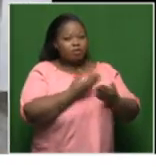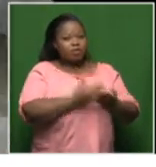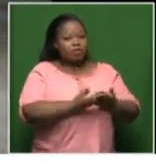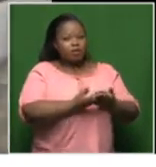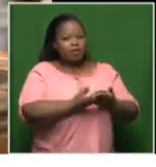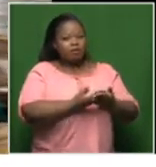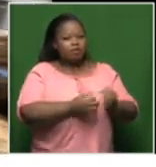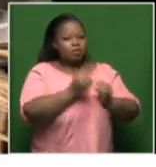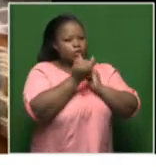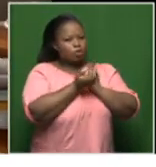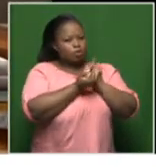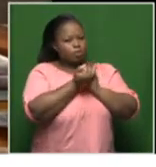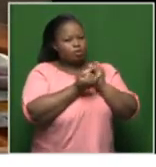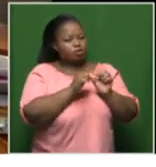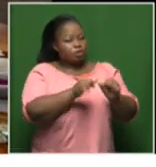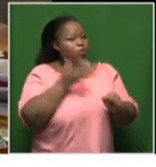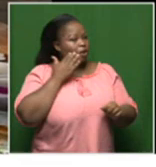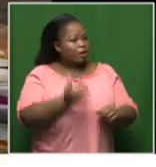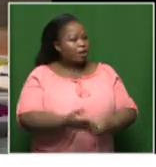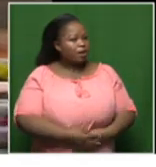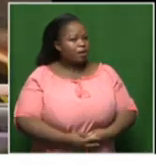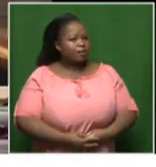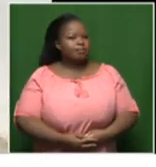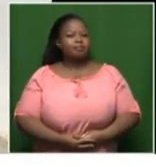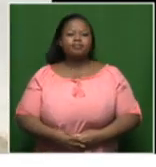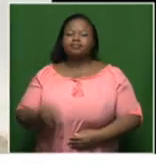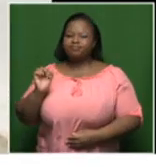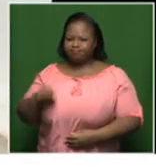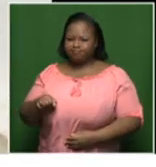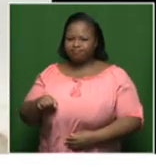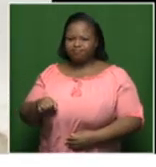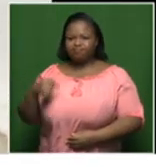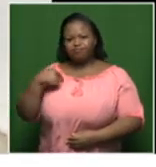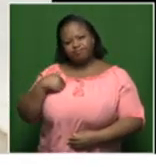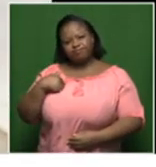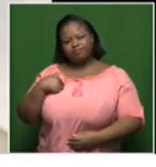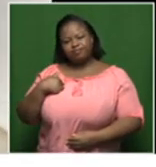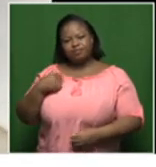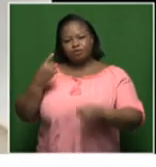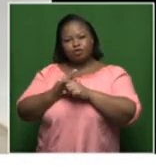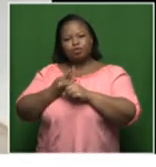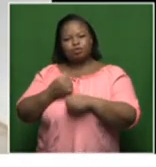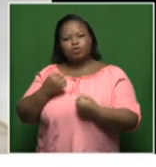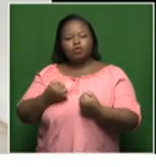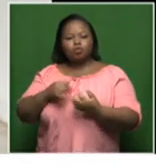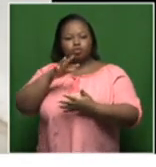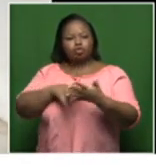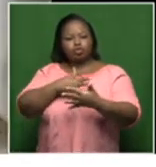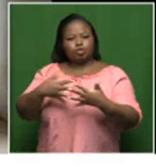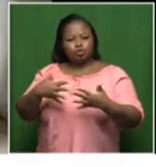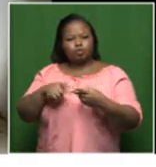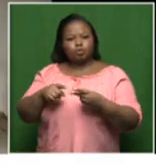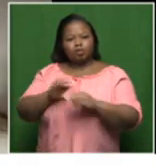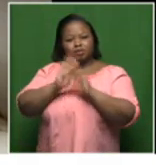on to the competition scene? Yeah, so kind of my racing schedule kind of